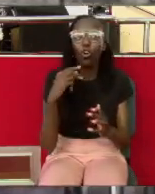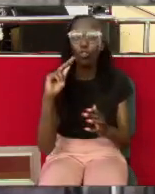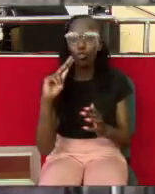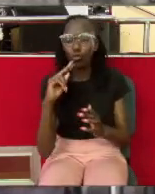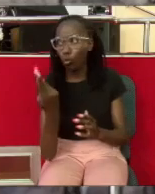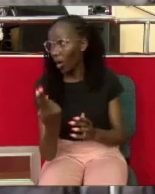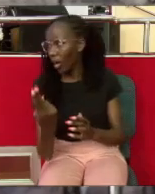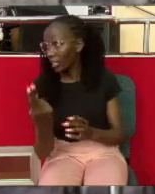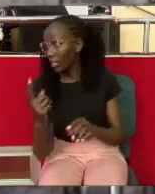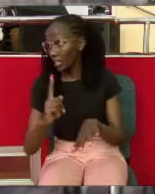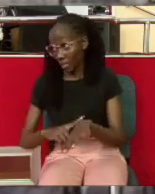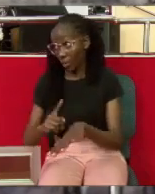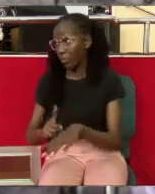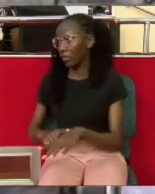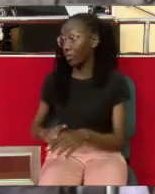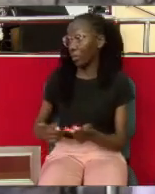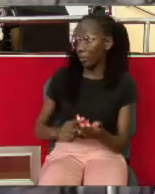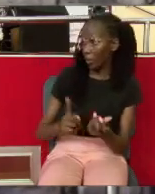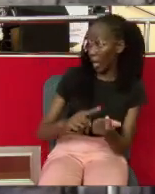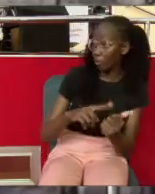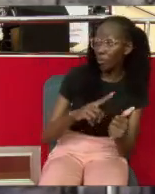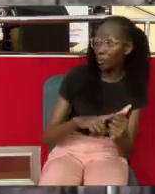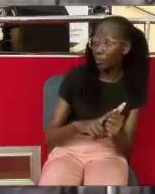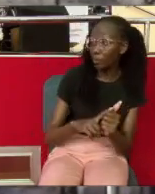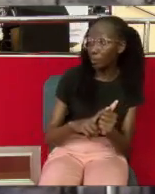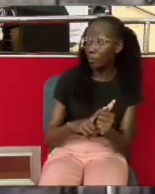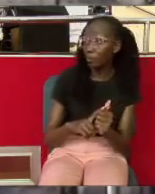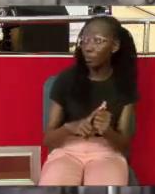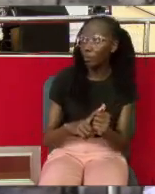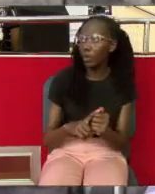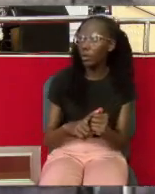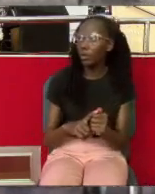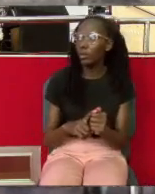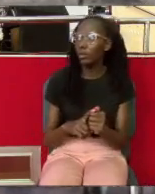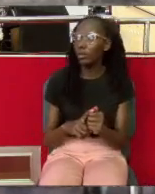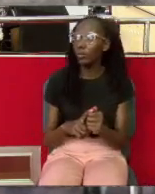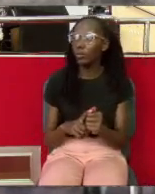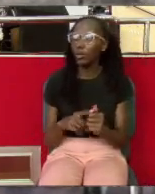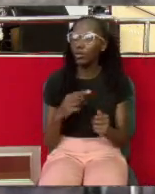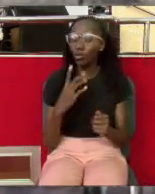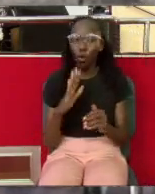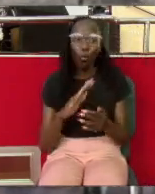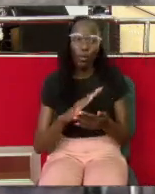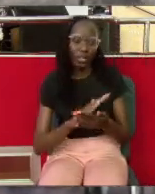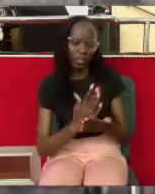221 times. The book is divided into several categories. And I